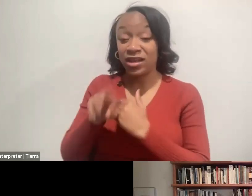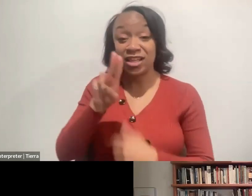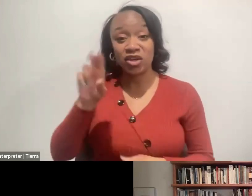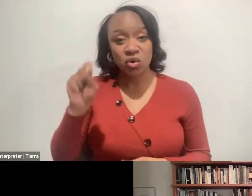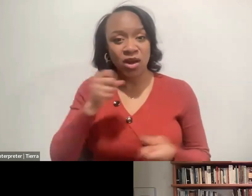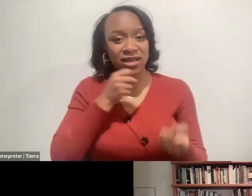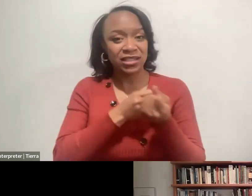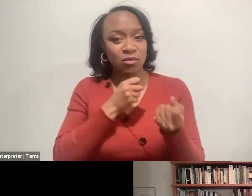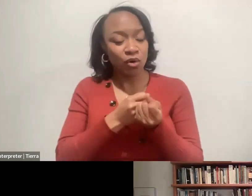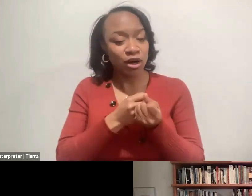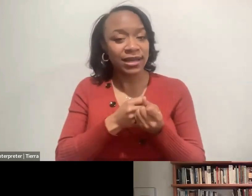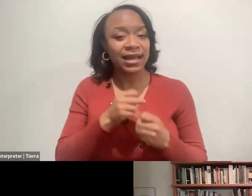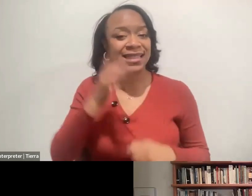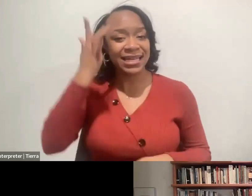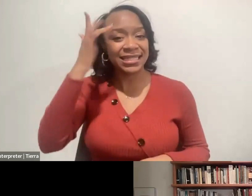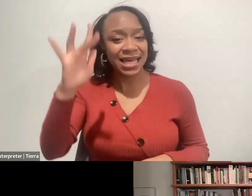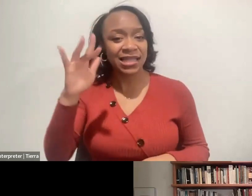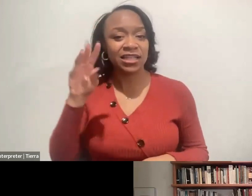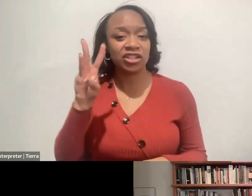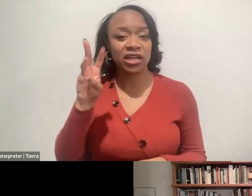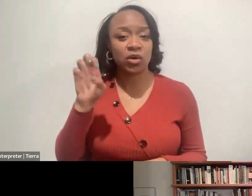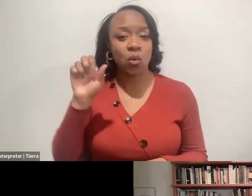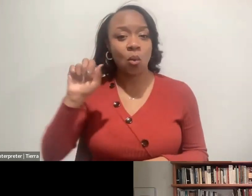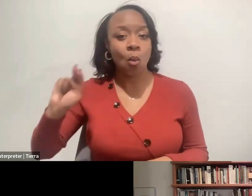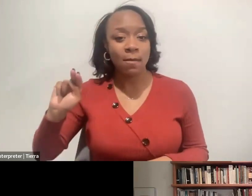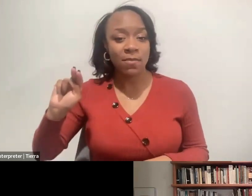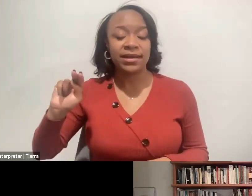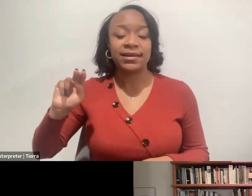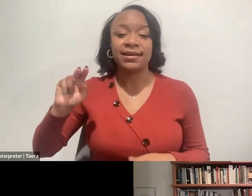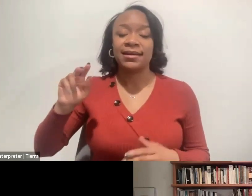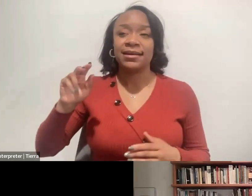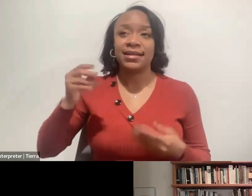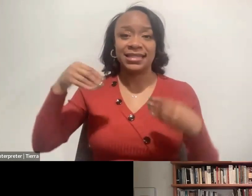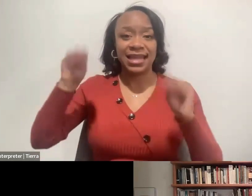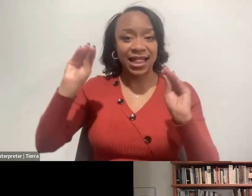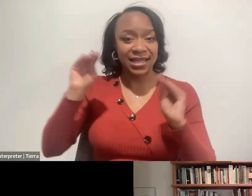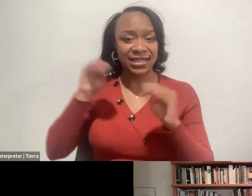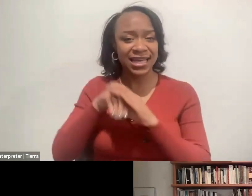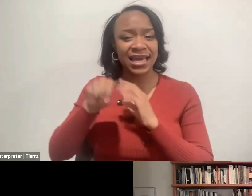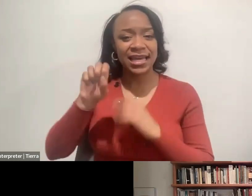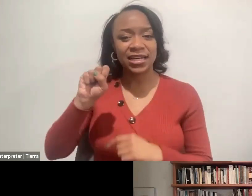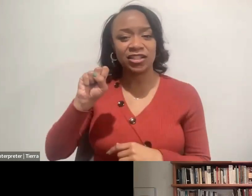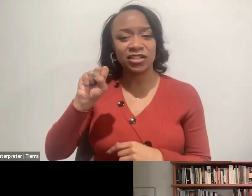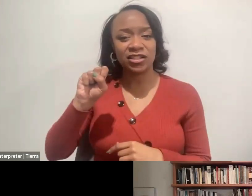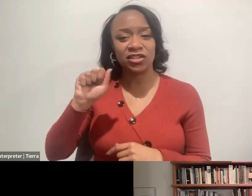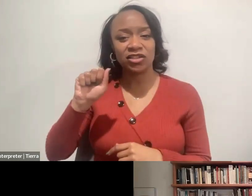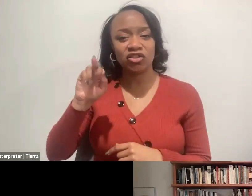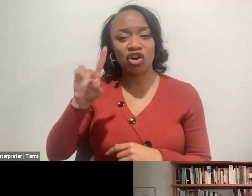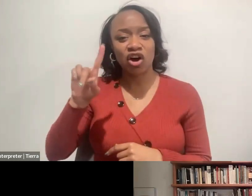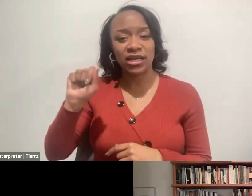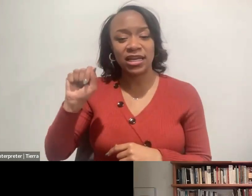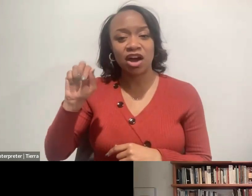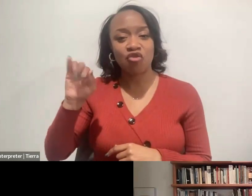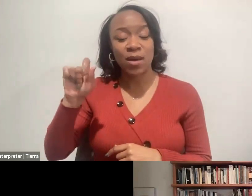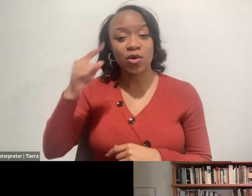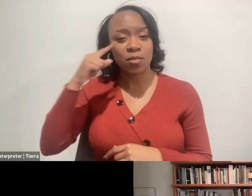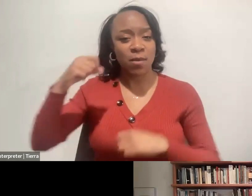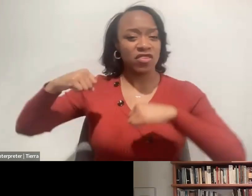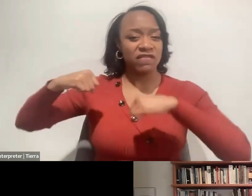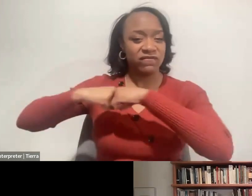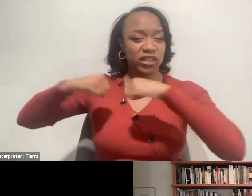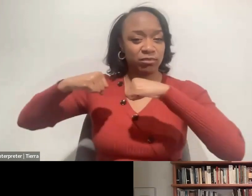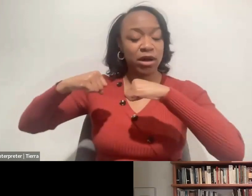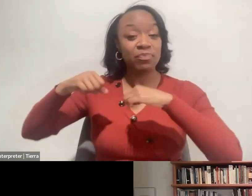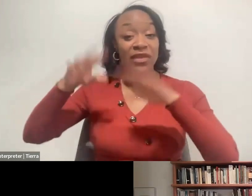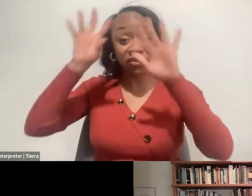through intelligence and weapons sales to Saudi Arabia, that killing, you may remember a year and a half ago, the fist bump that the President of